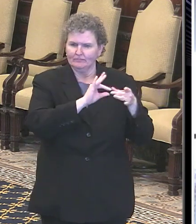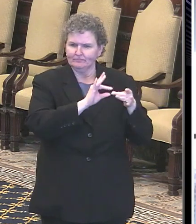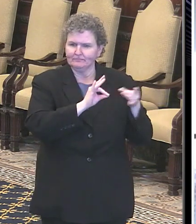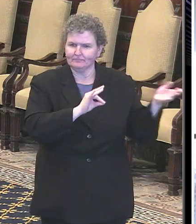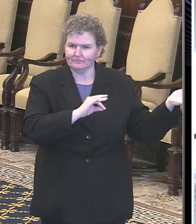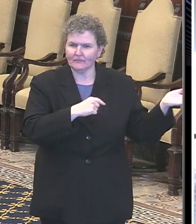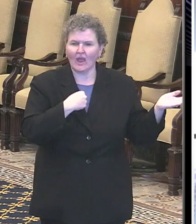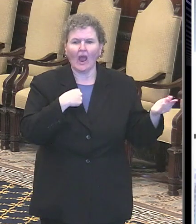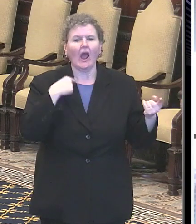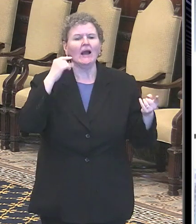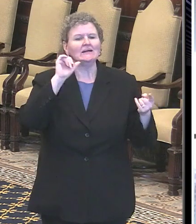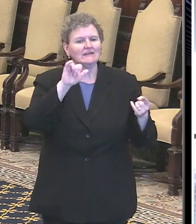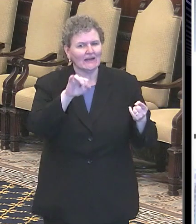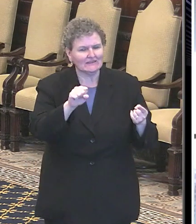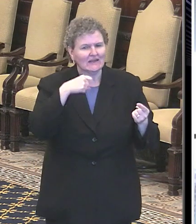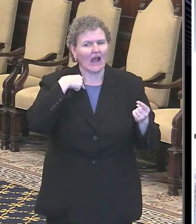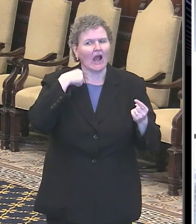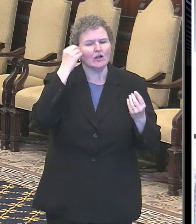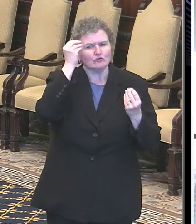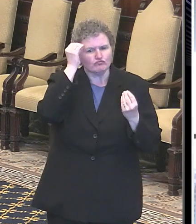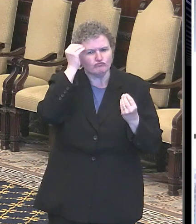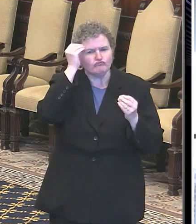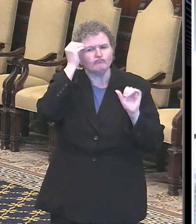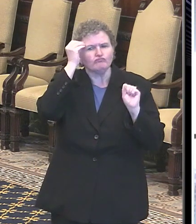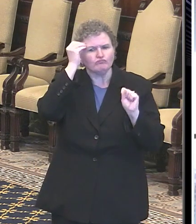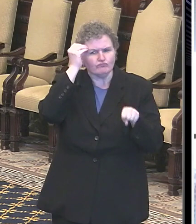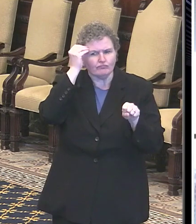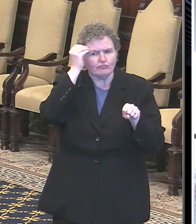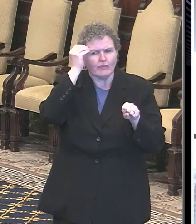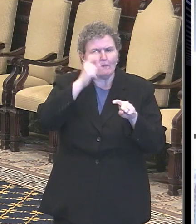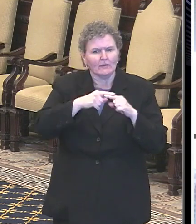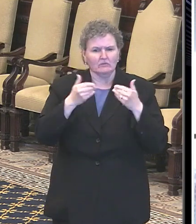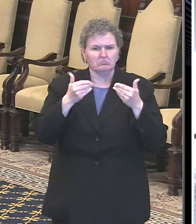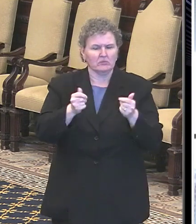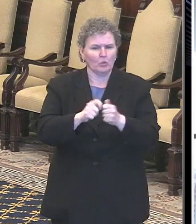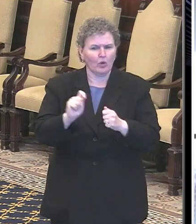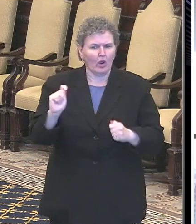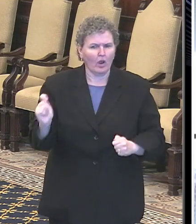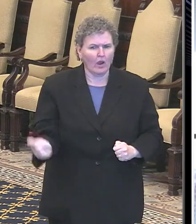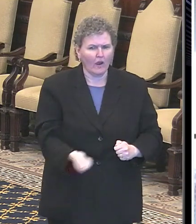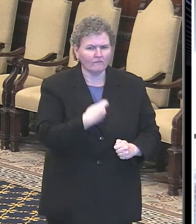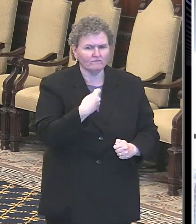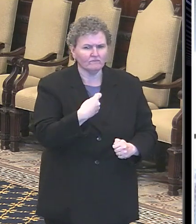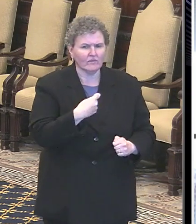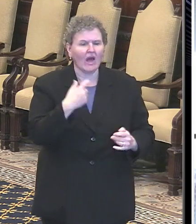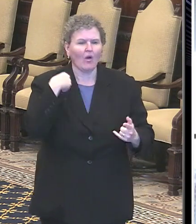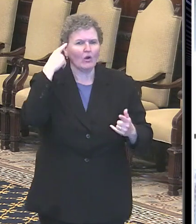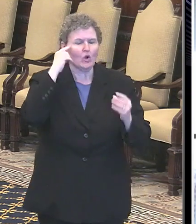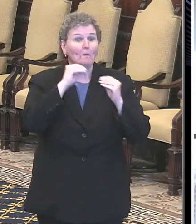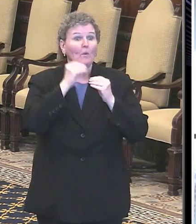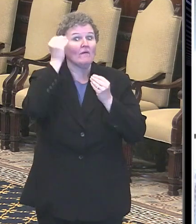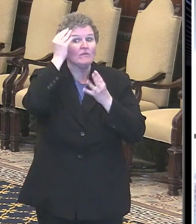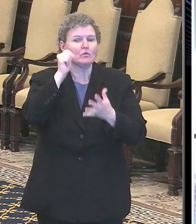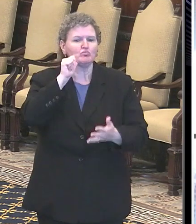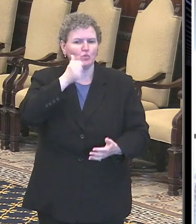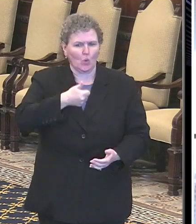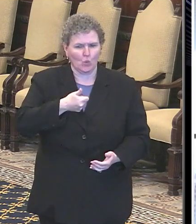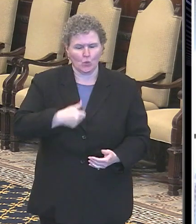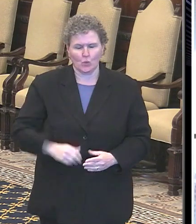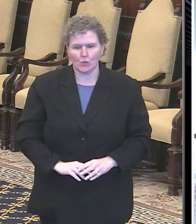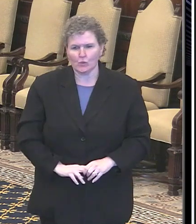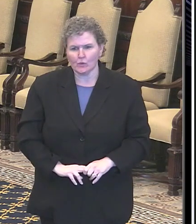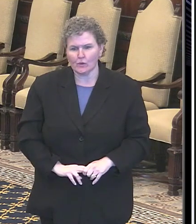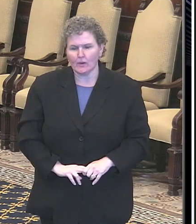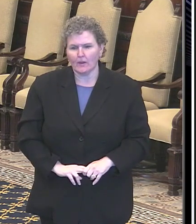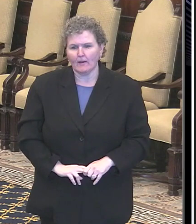on exactly what our posture will be with golf courses. We should be able to give you an update tomorrow, but we're currently reviewing that. So